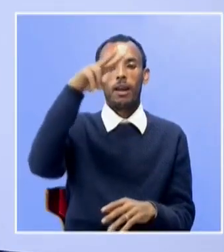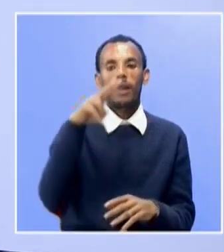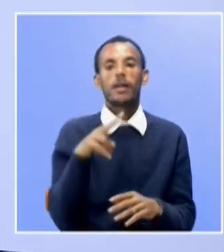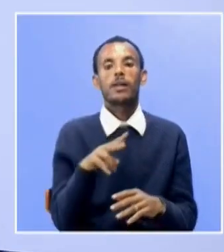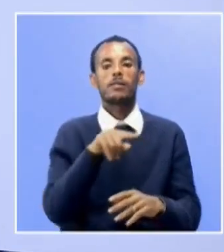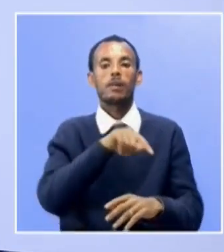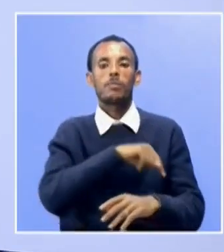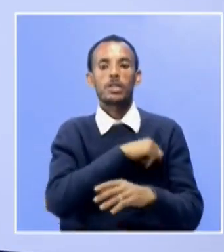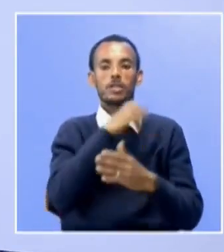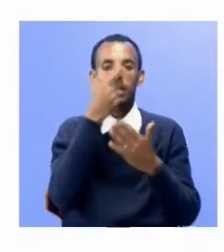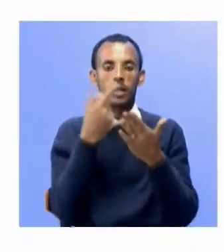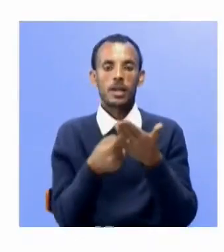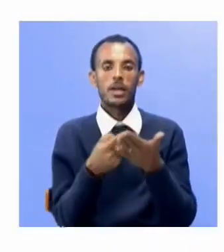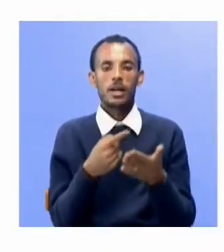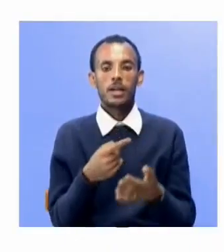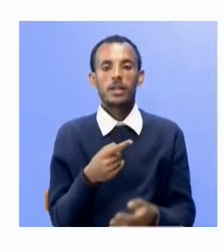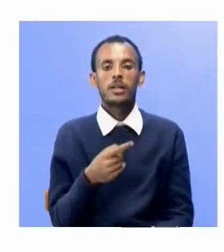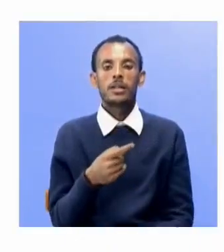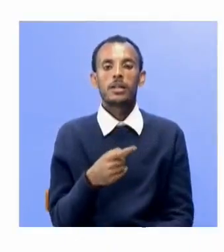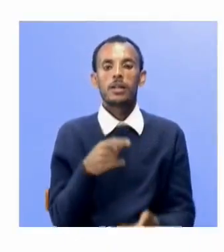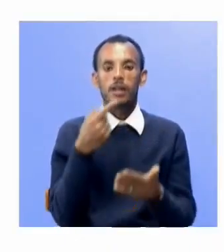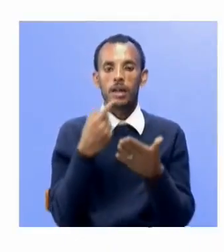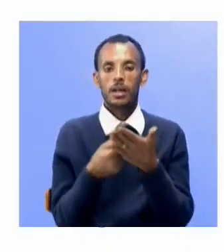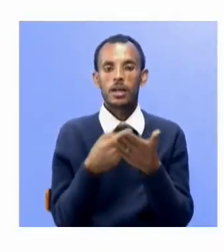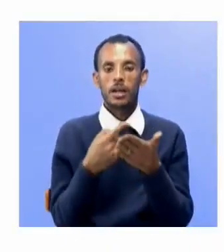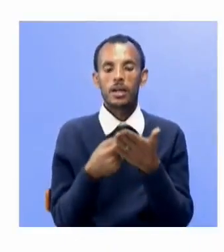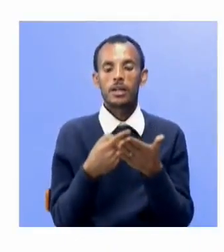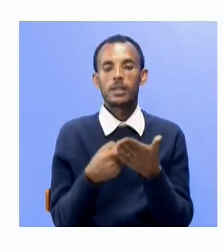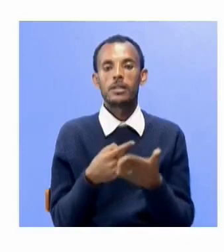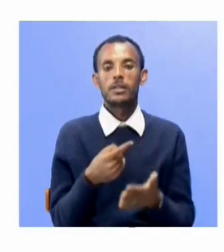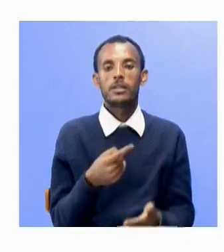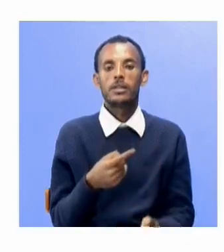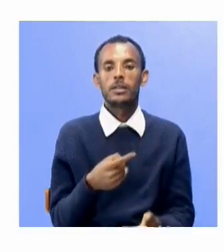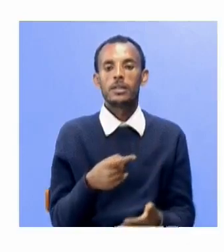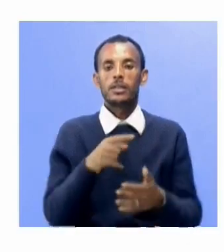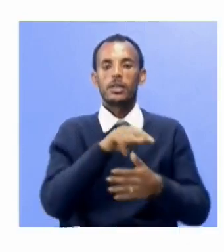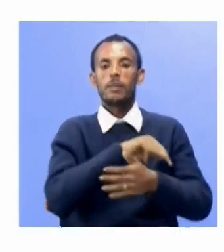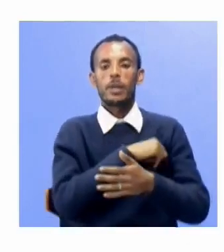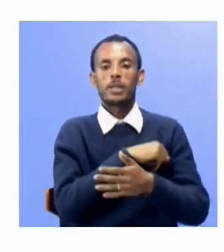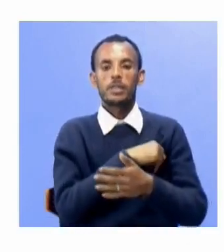put here. So here on this axis, the temperature.